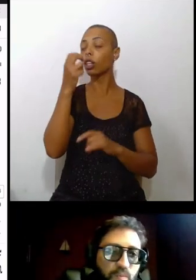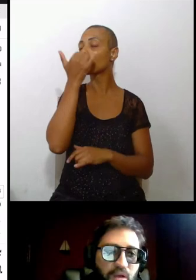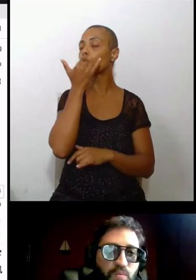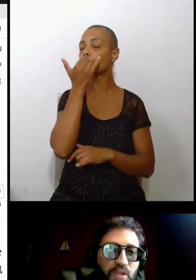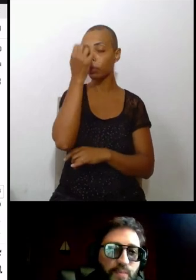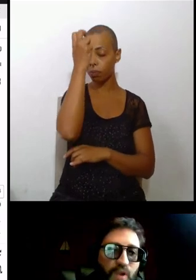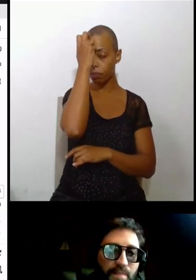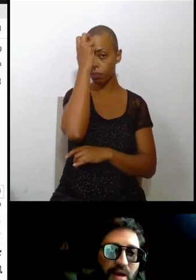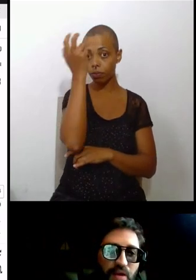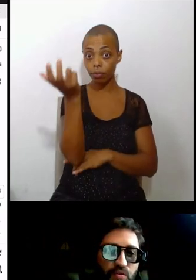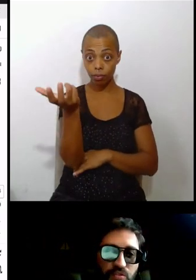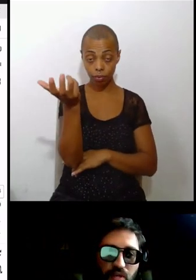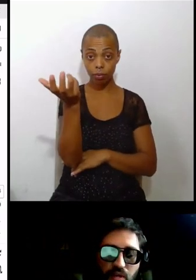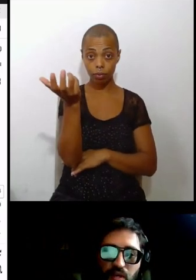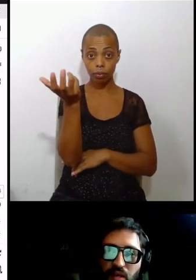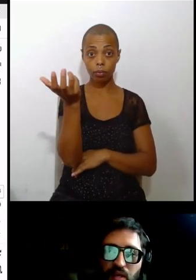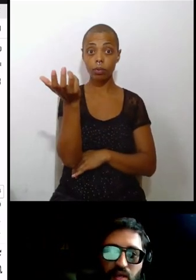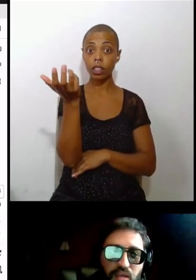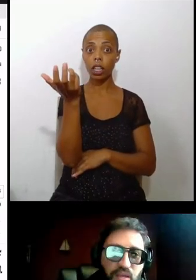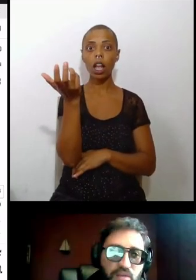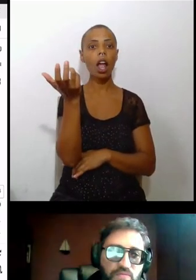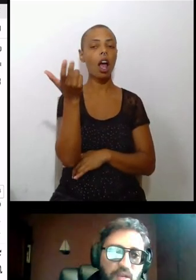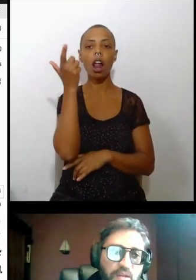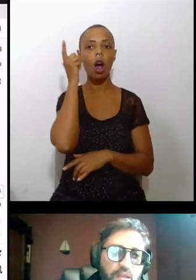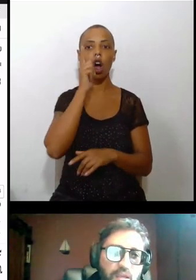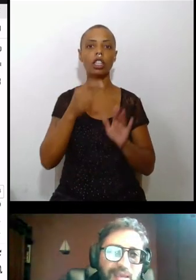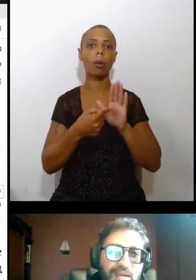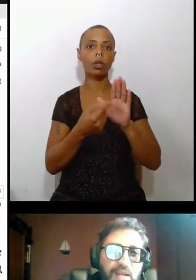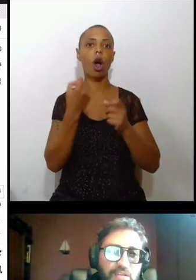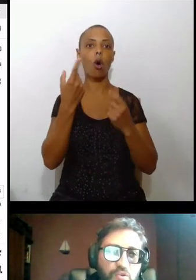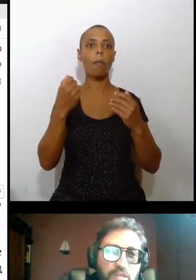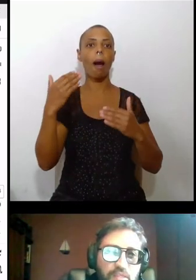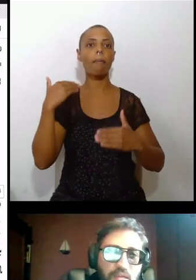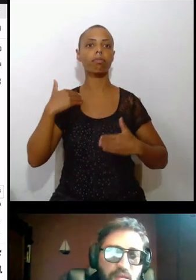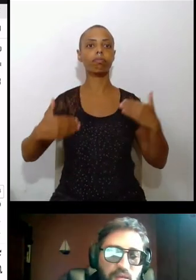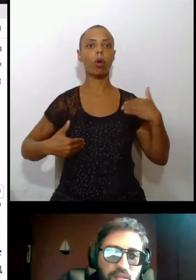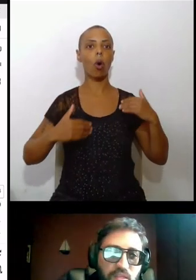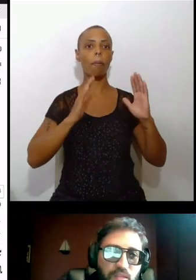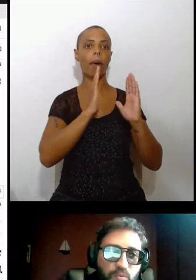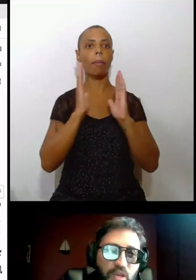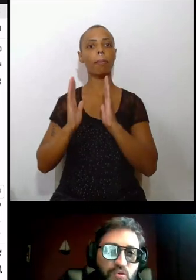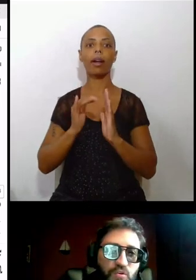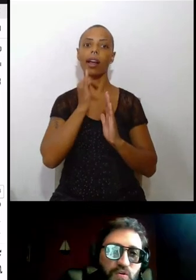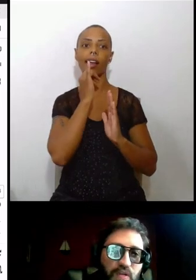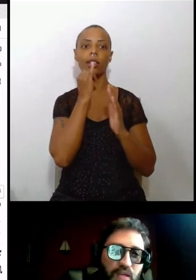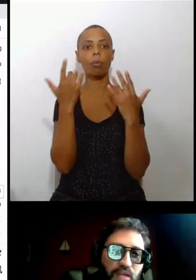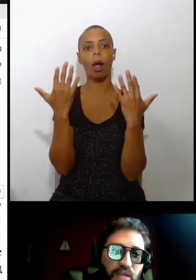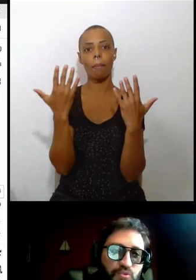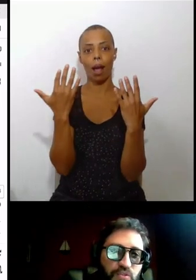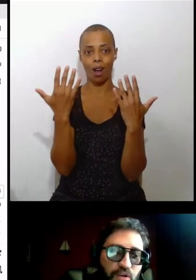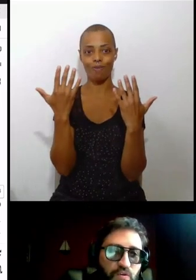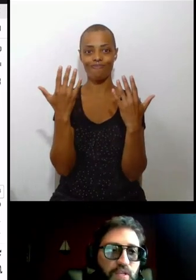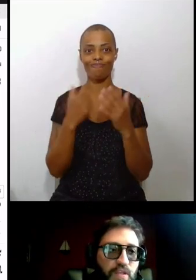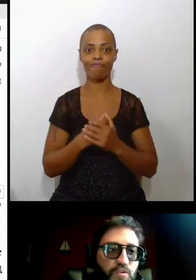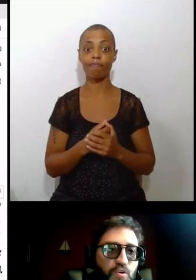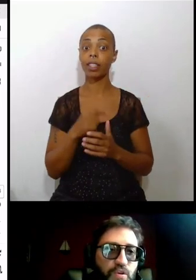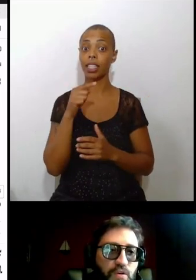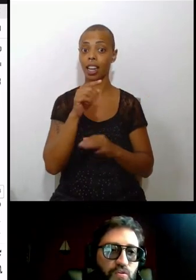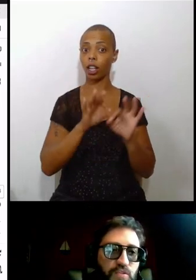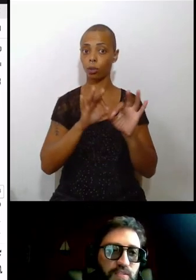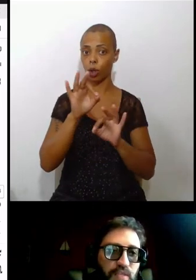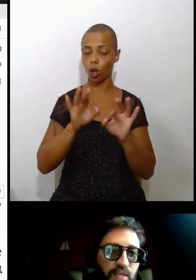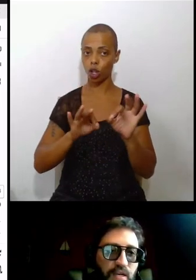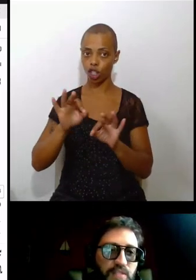AI is not fully capable of representing some parts of the human body for example